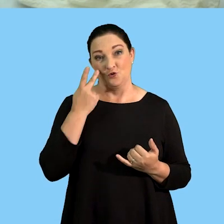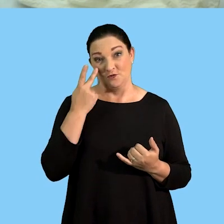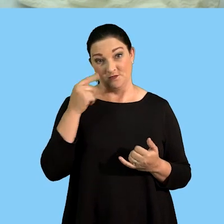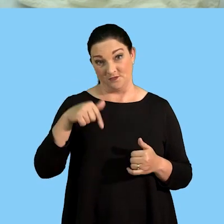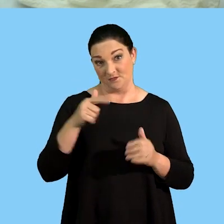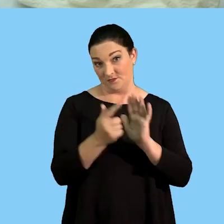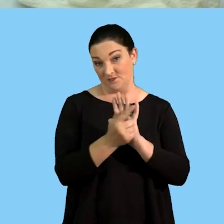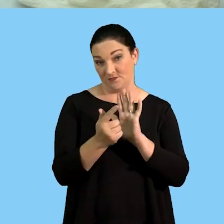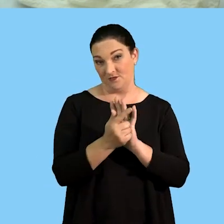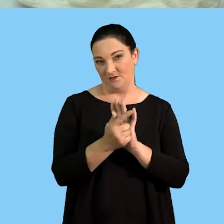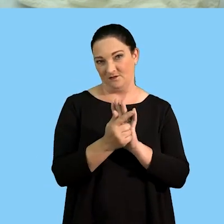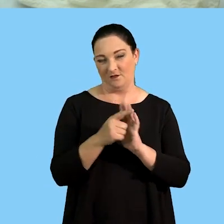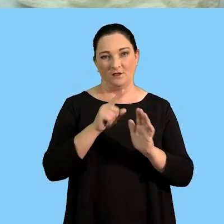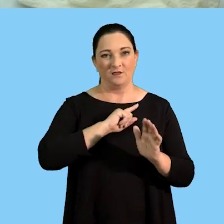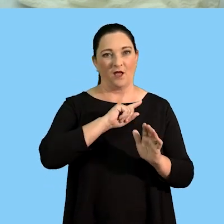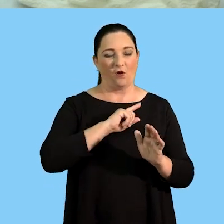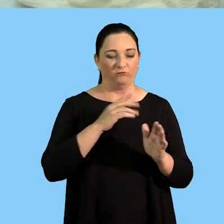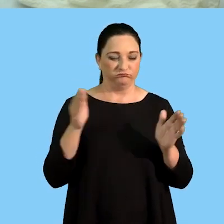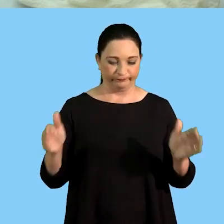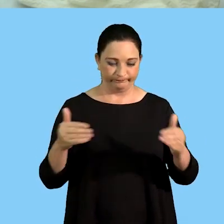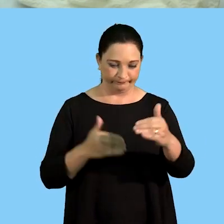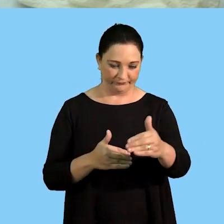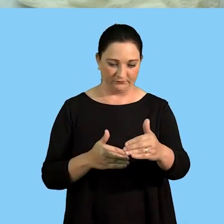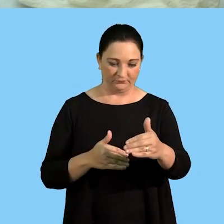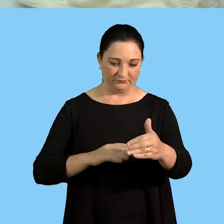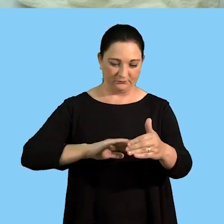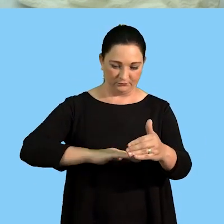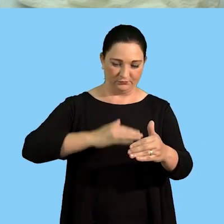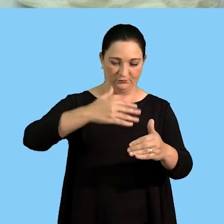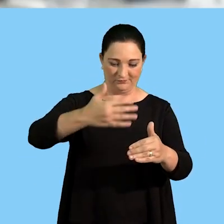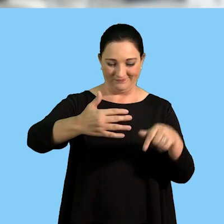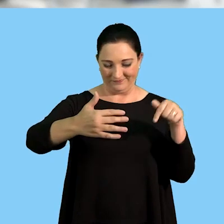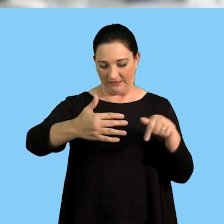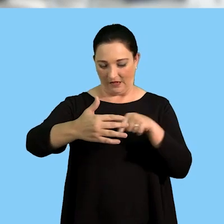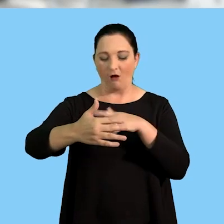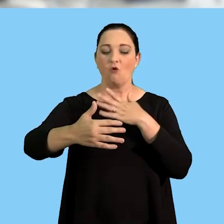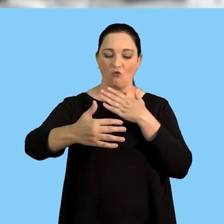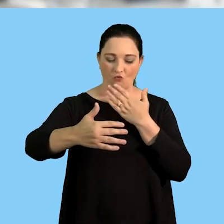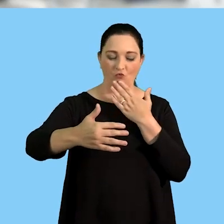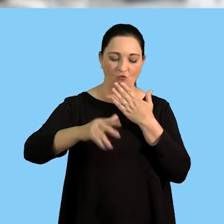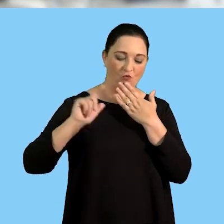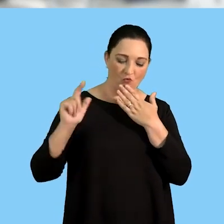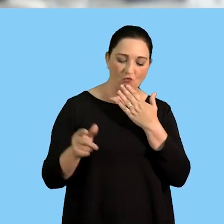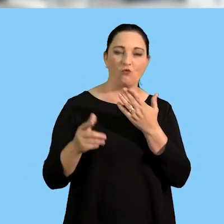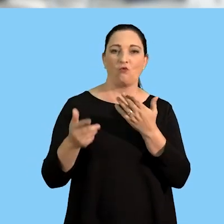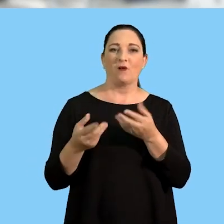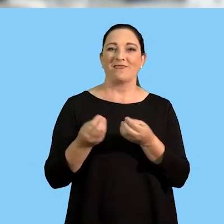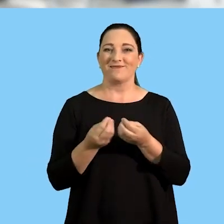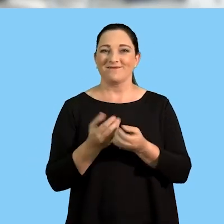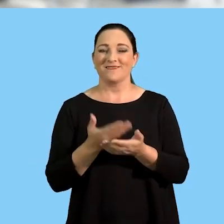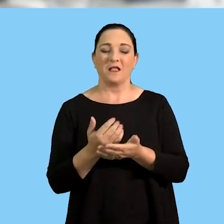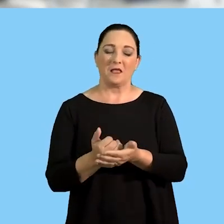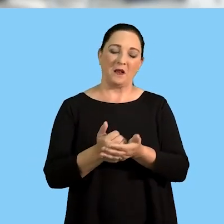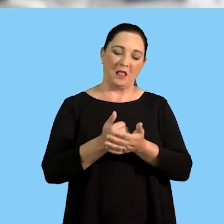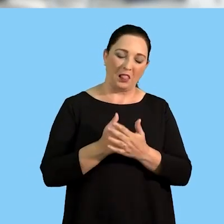following in this lesson, you would have seen that a first aid kit is a box that is containing all the